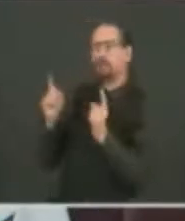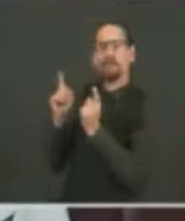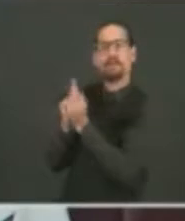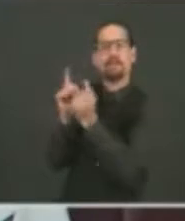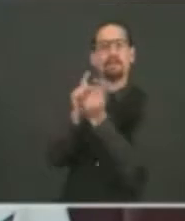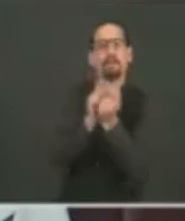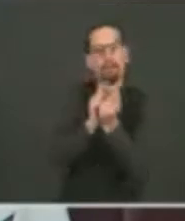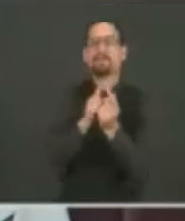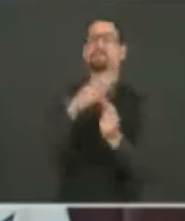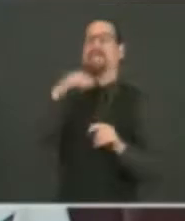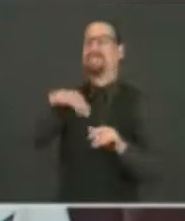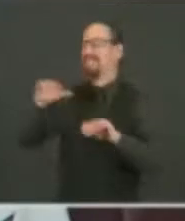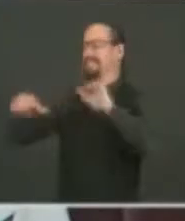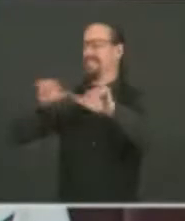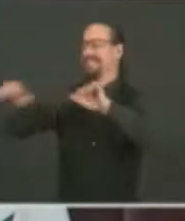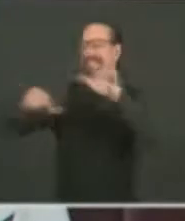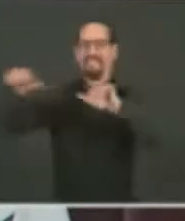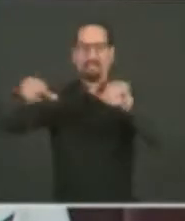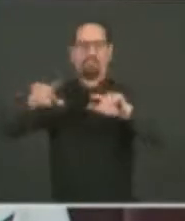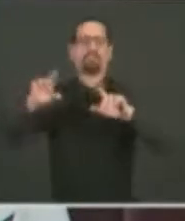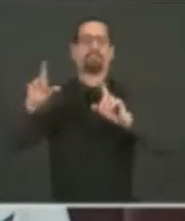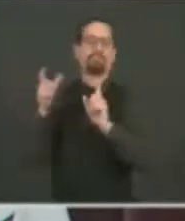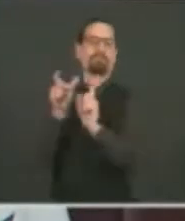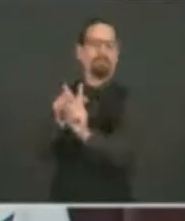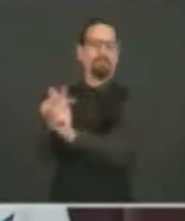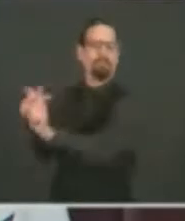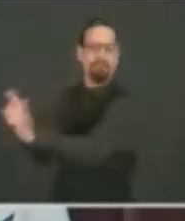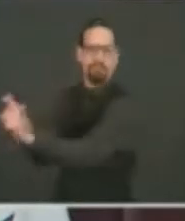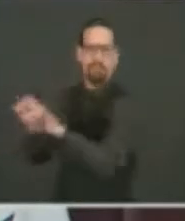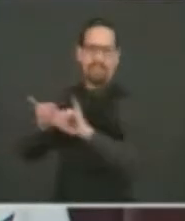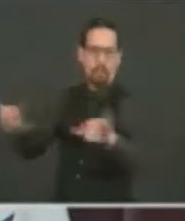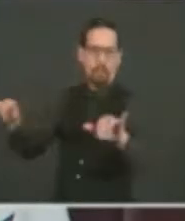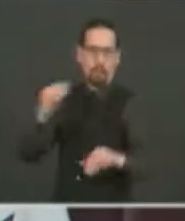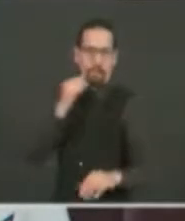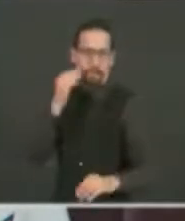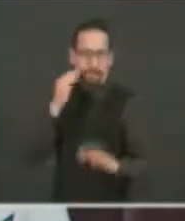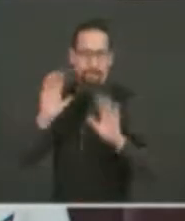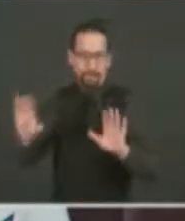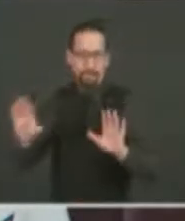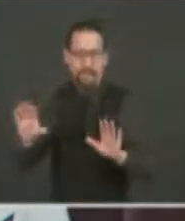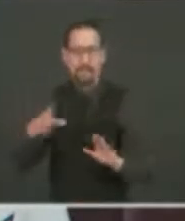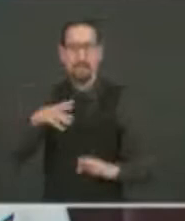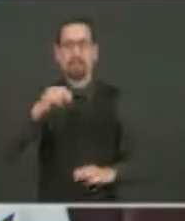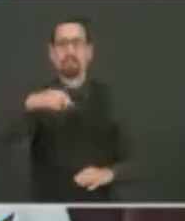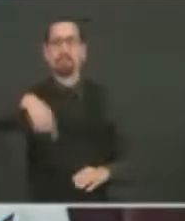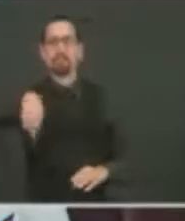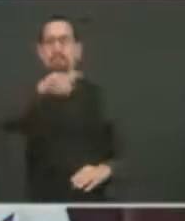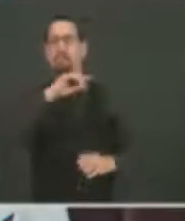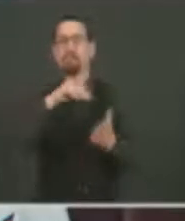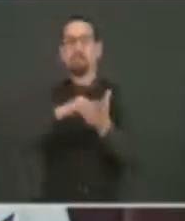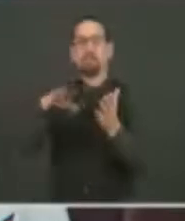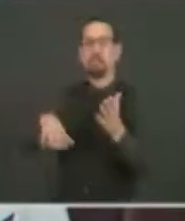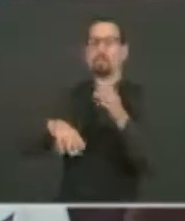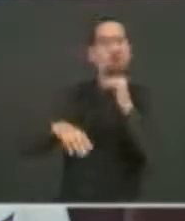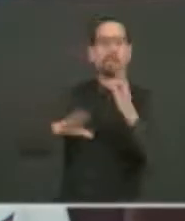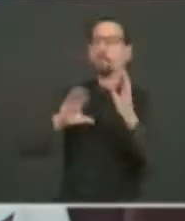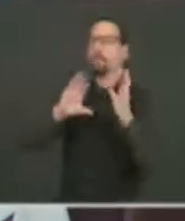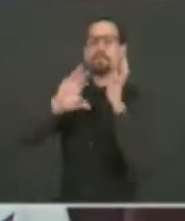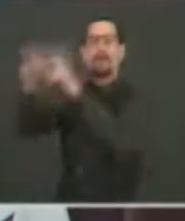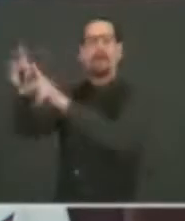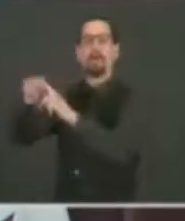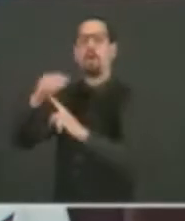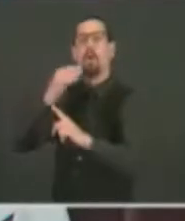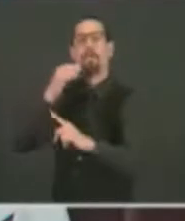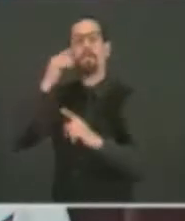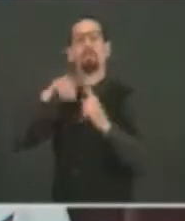We are urging these students not to go home. We are urging these students, please don't go home to another state.